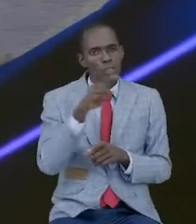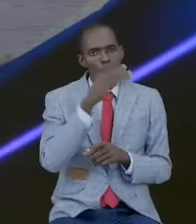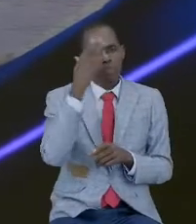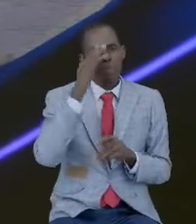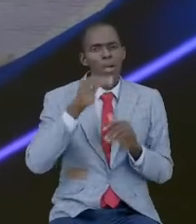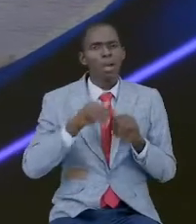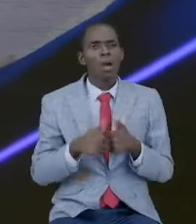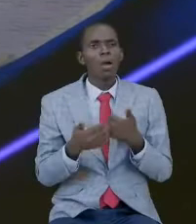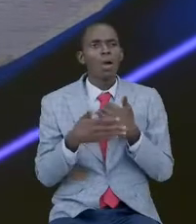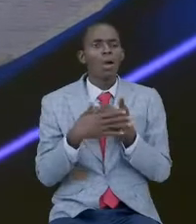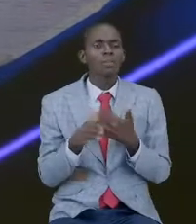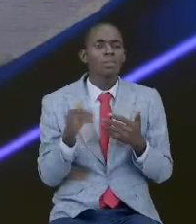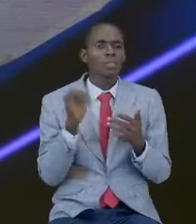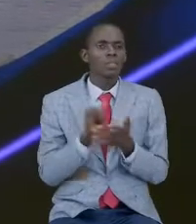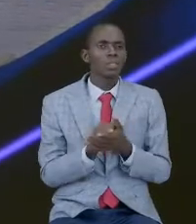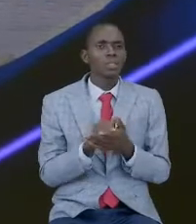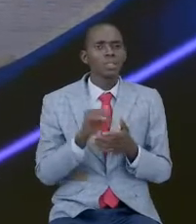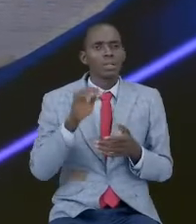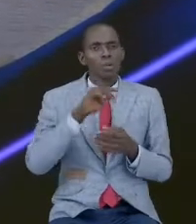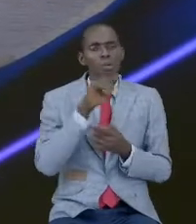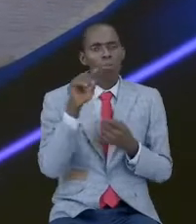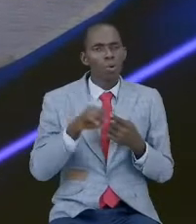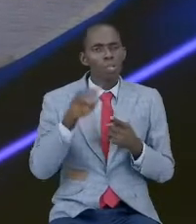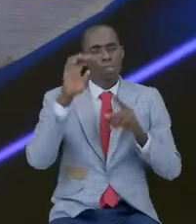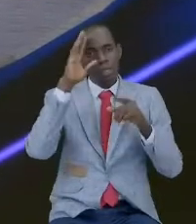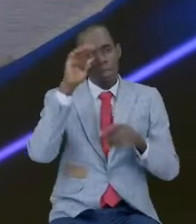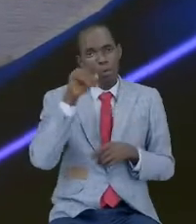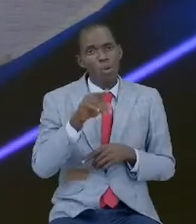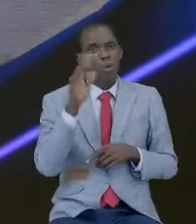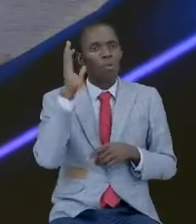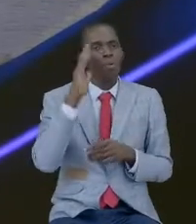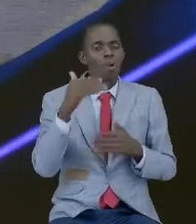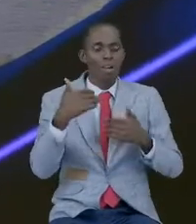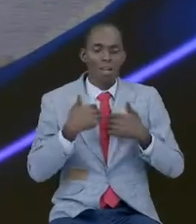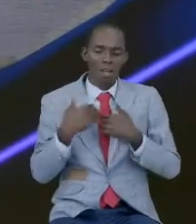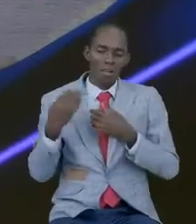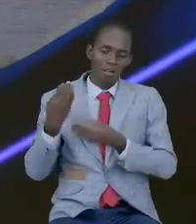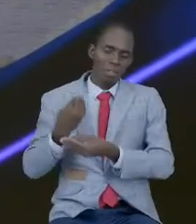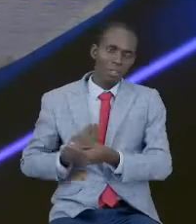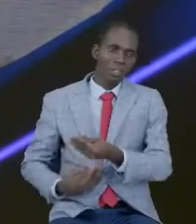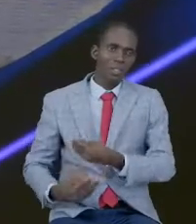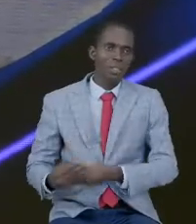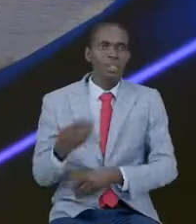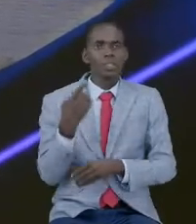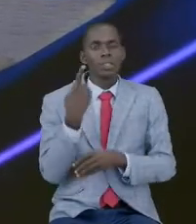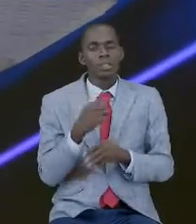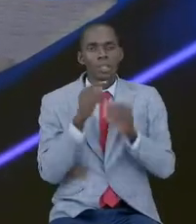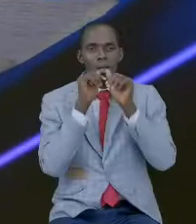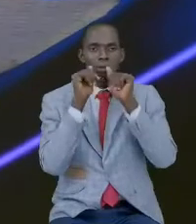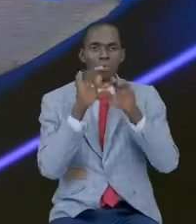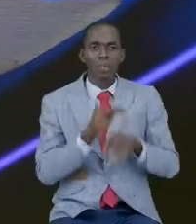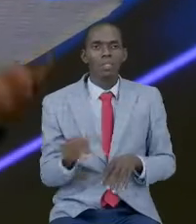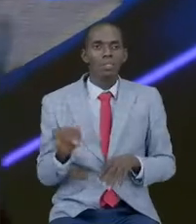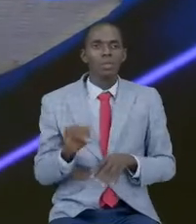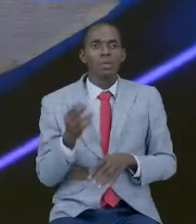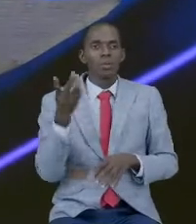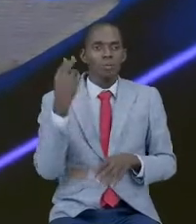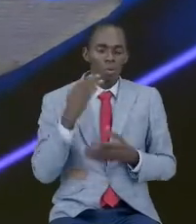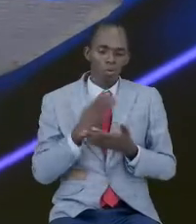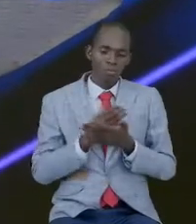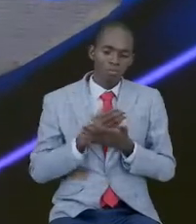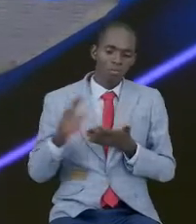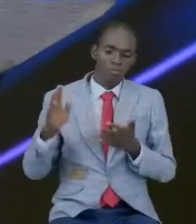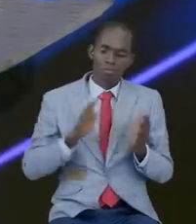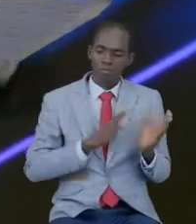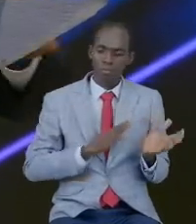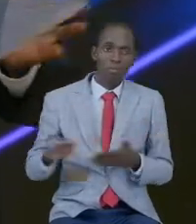afterward, when he would have inherited the blessing, he was rejected,